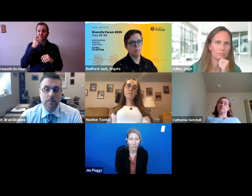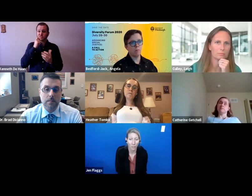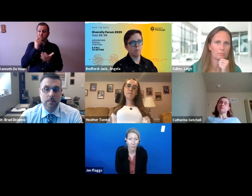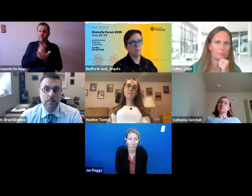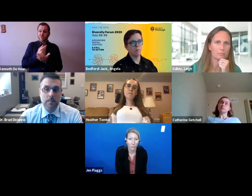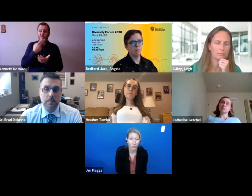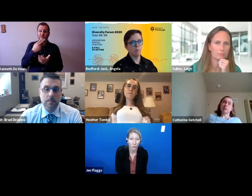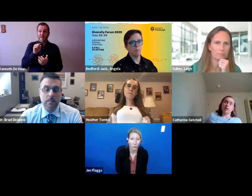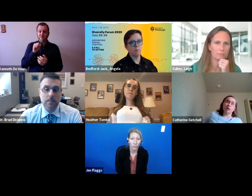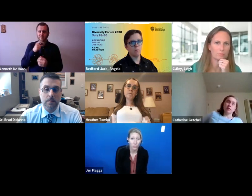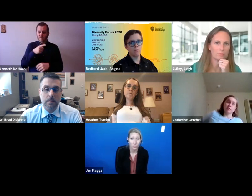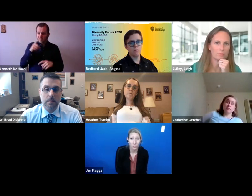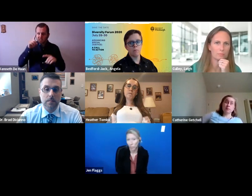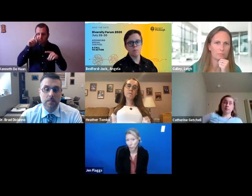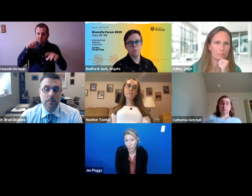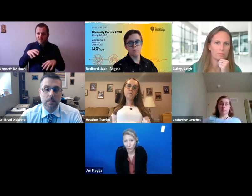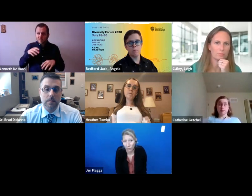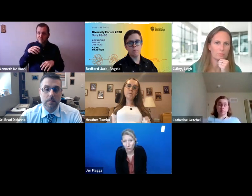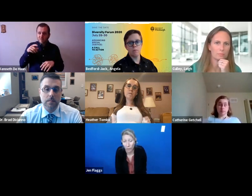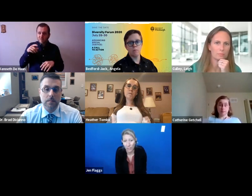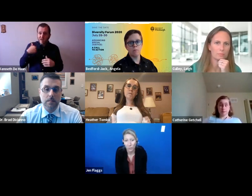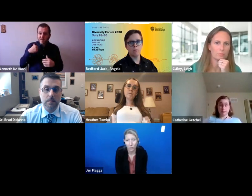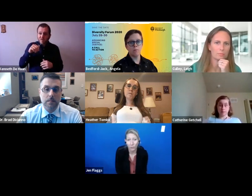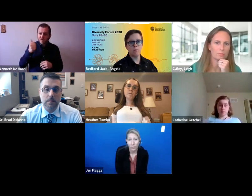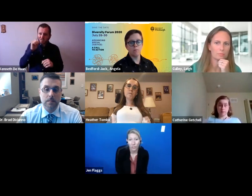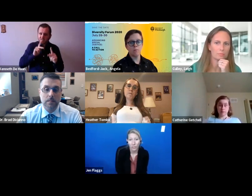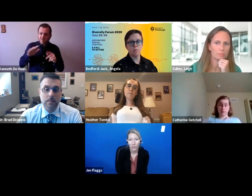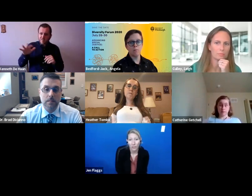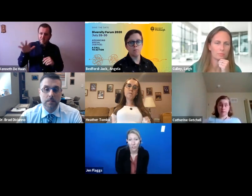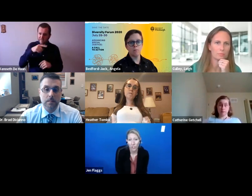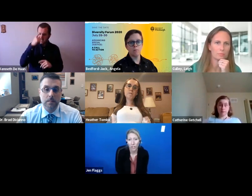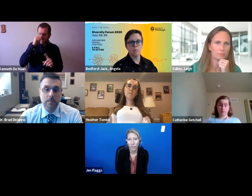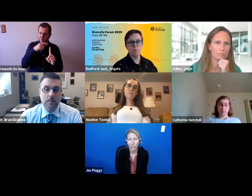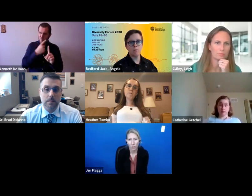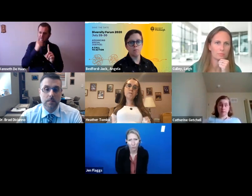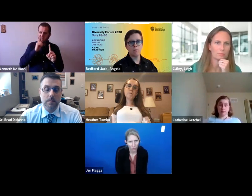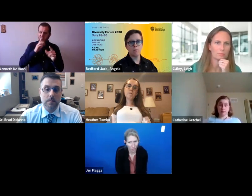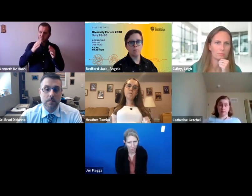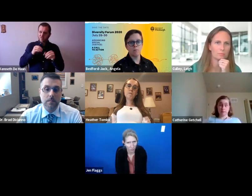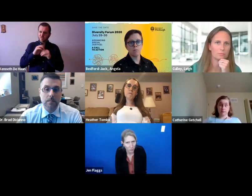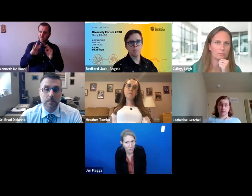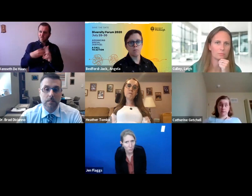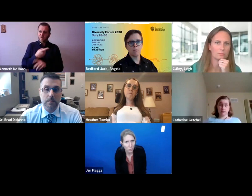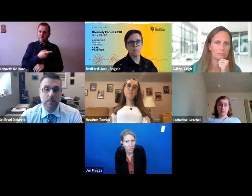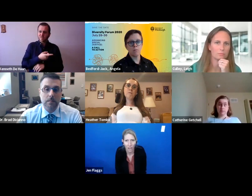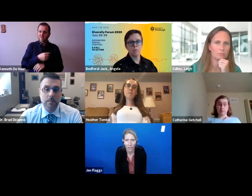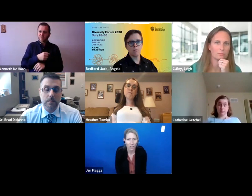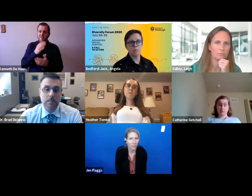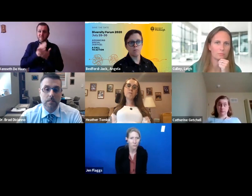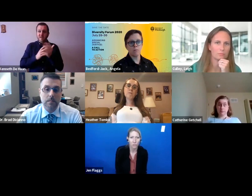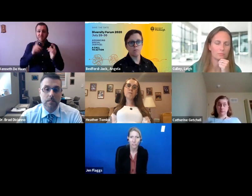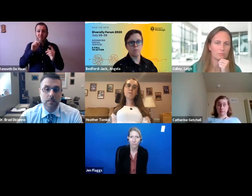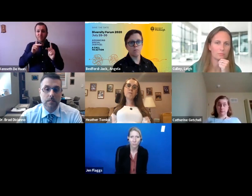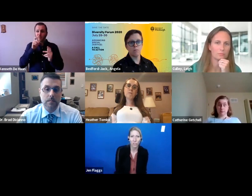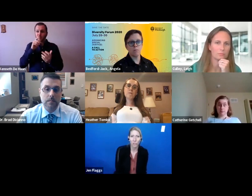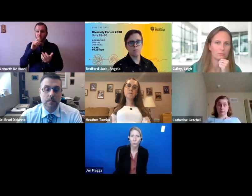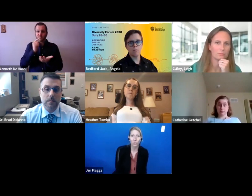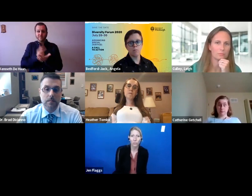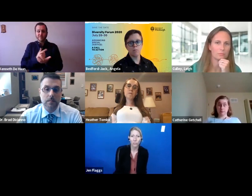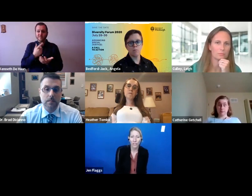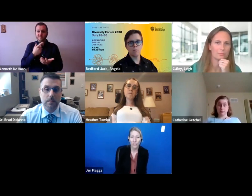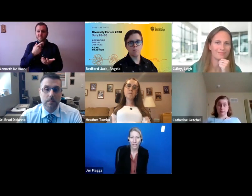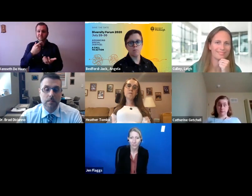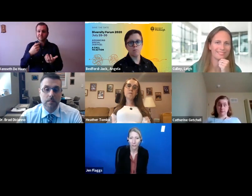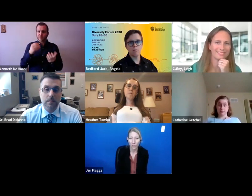often they meet people who, you know, just graduated from high school and they're shocked. They're like, oh, there are other deaf people in this community? I thought that I was the only deaf person in the